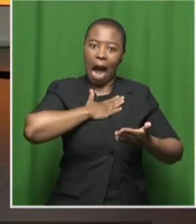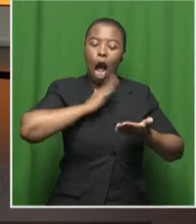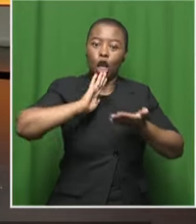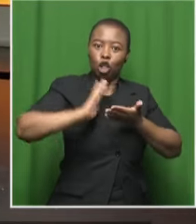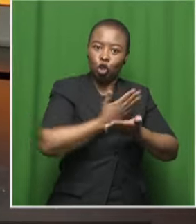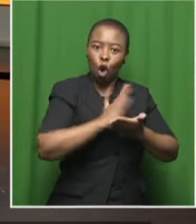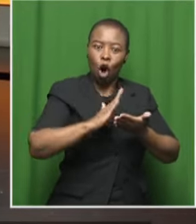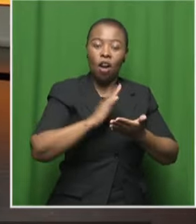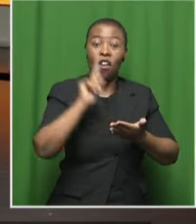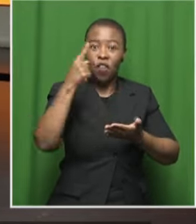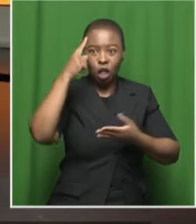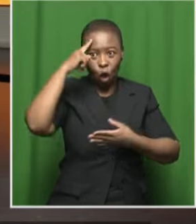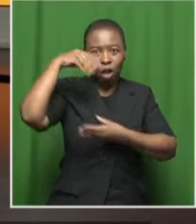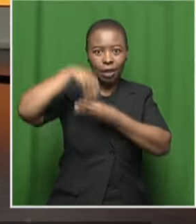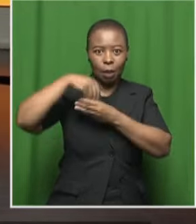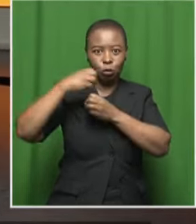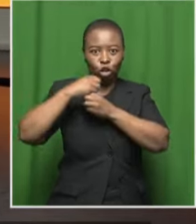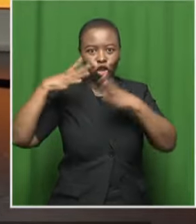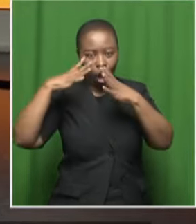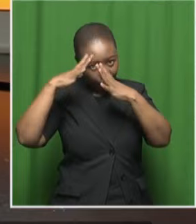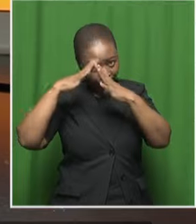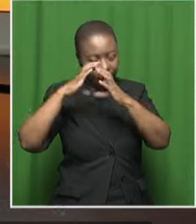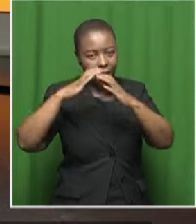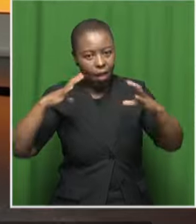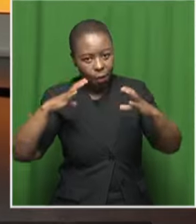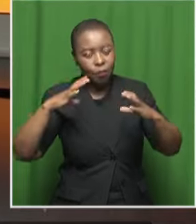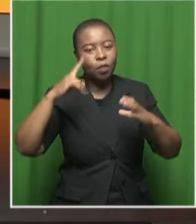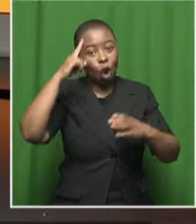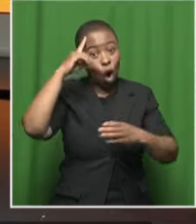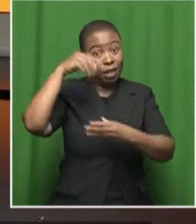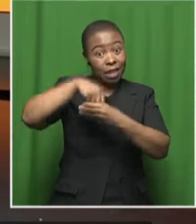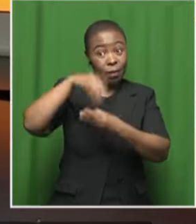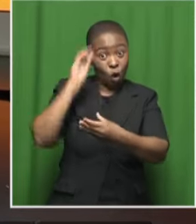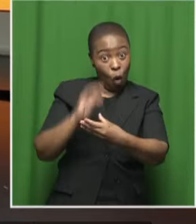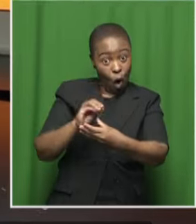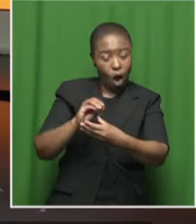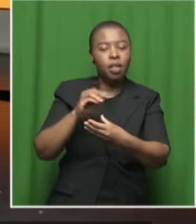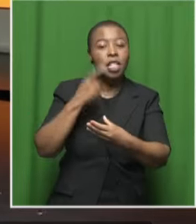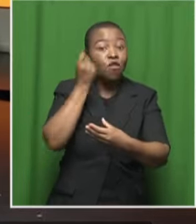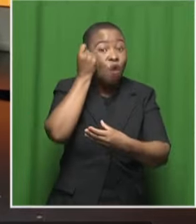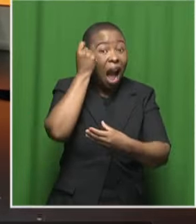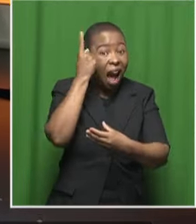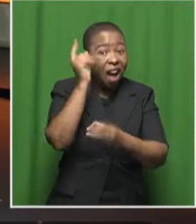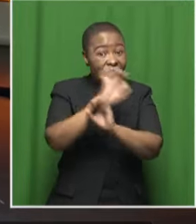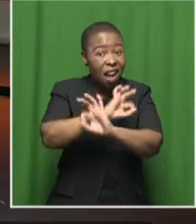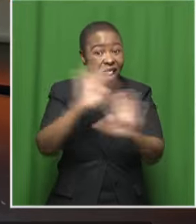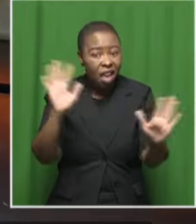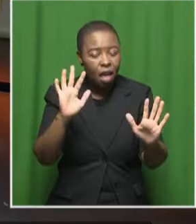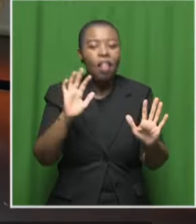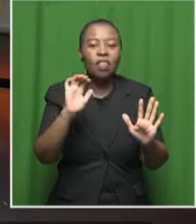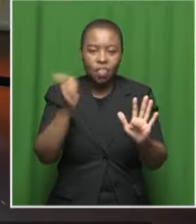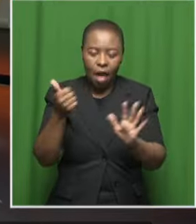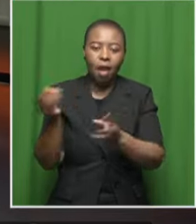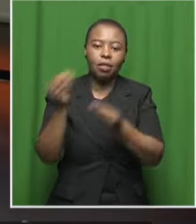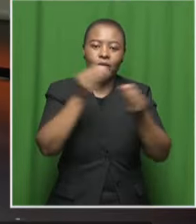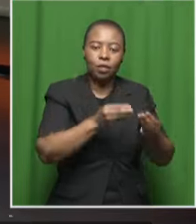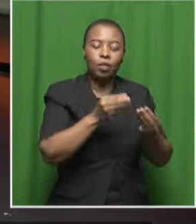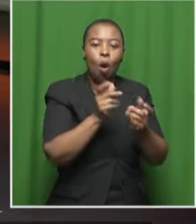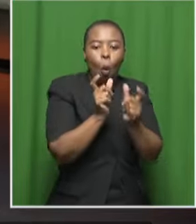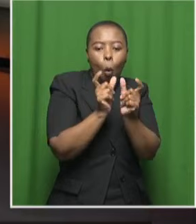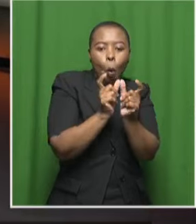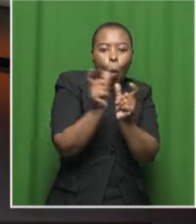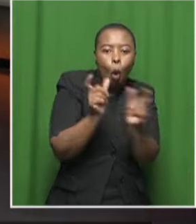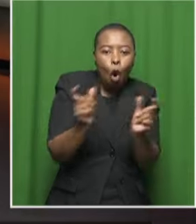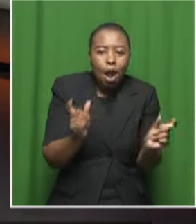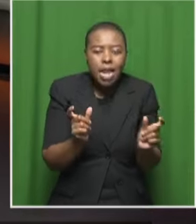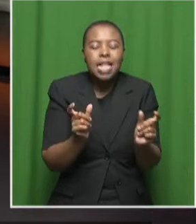have to start the concept myself. No, absolutely. But then the concept is there, and if you understand what the concept is, you can bring it to your own words and to your